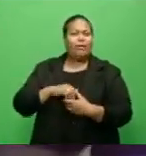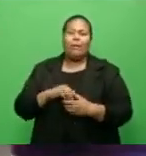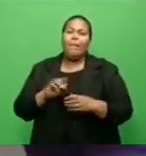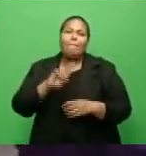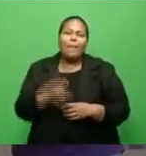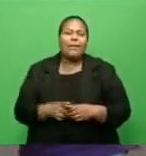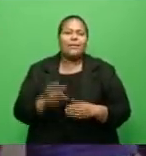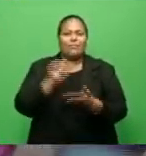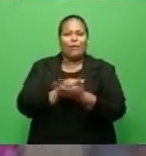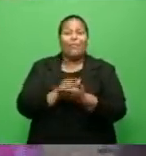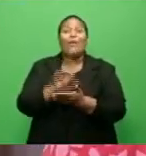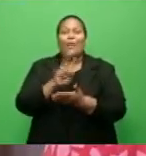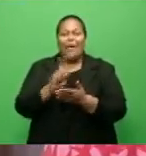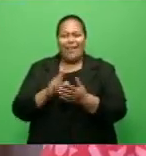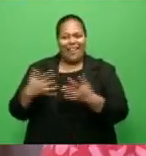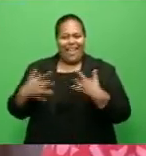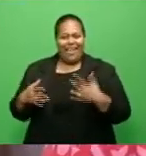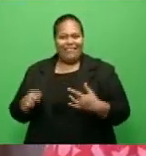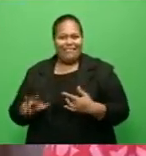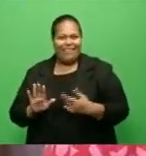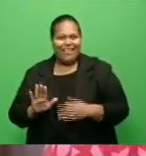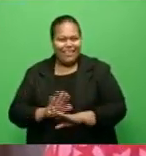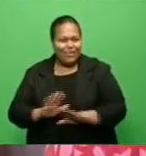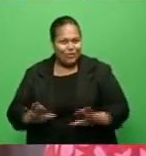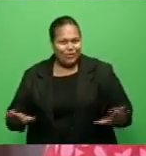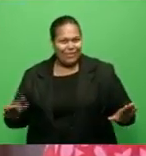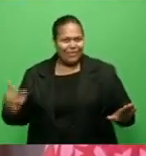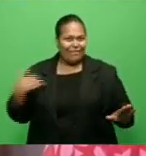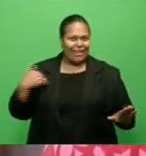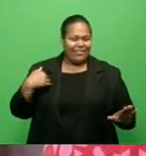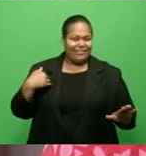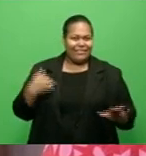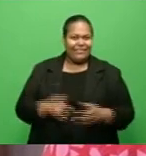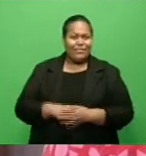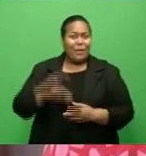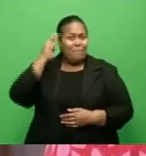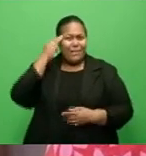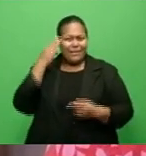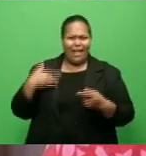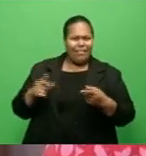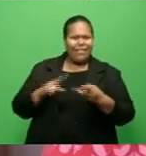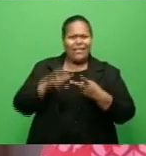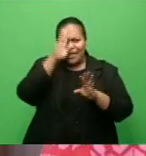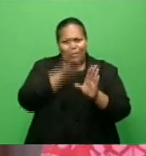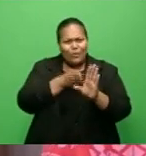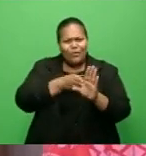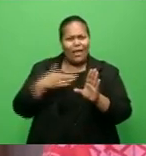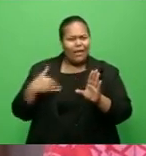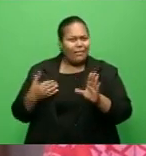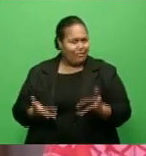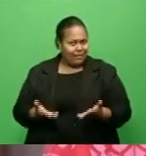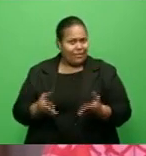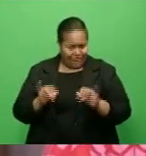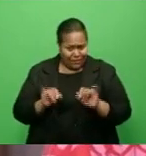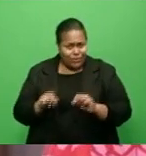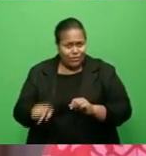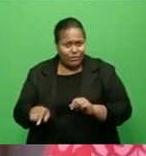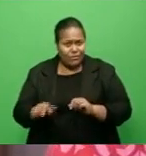well-being. There are unseen issues, the issues of mental health, and issues of psychosocial health. When you